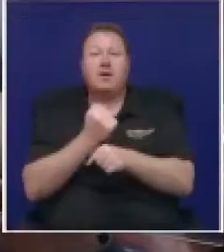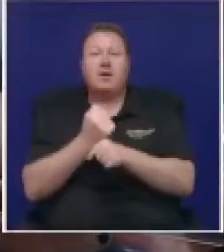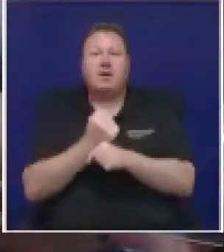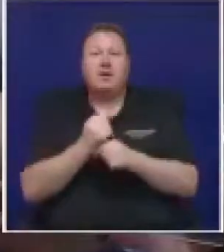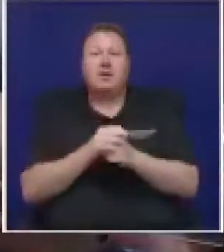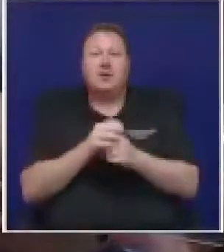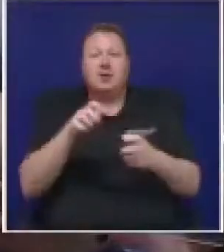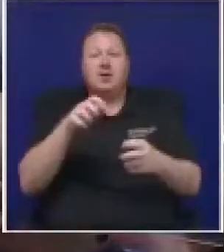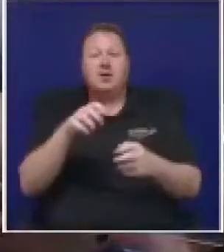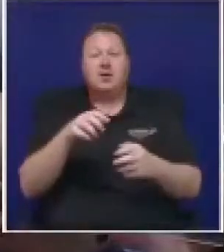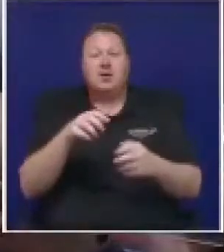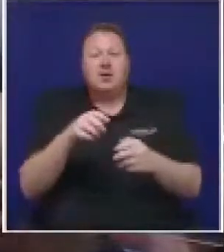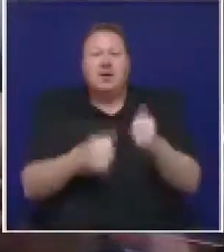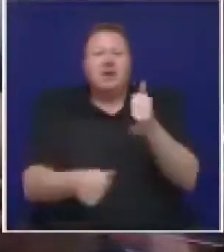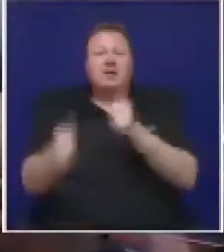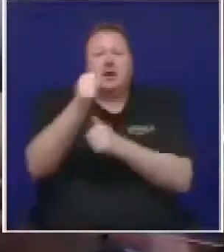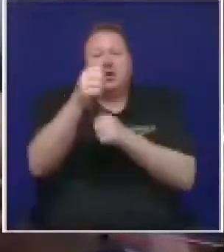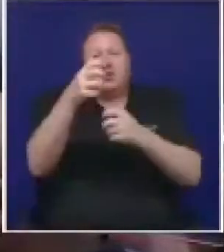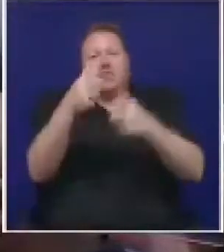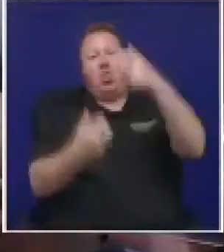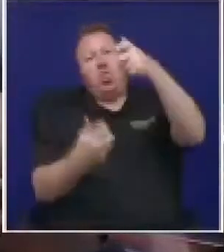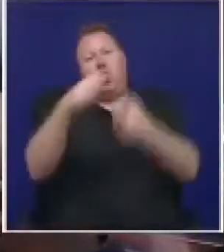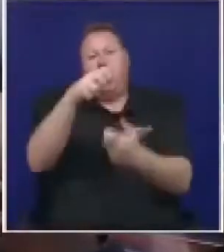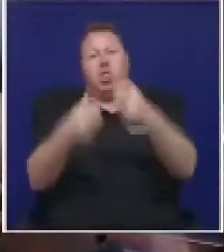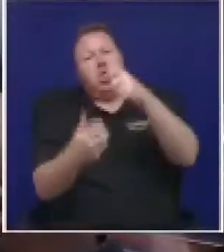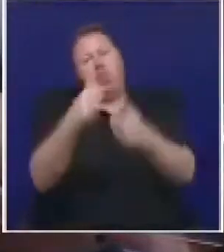a disjointed executive without a